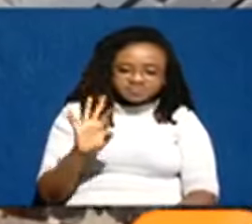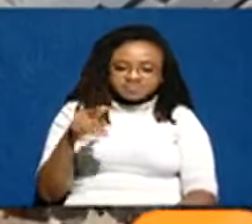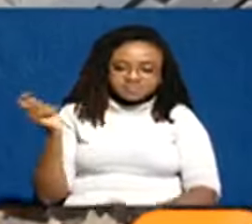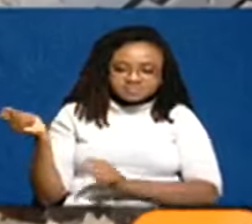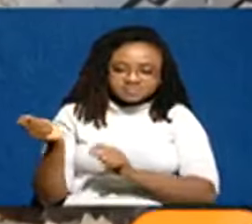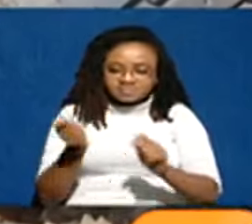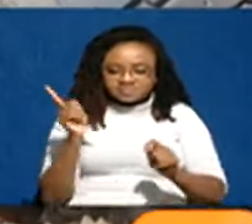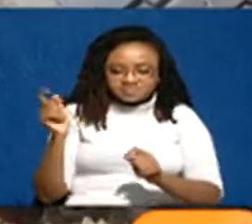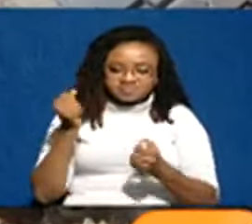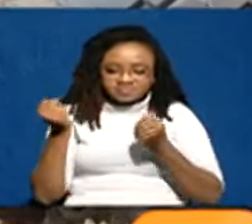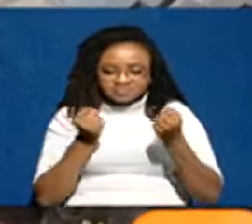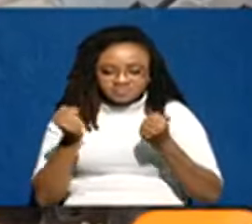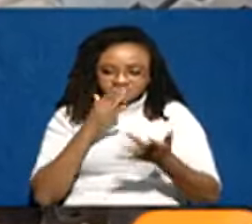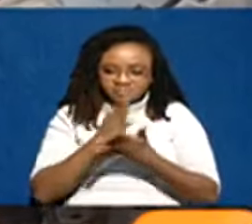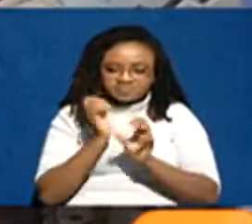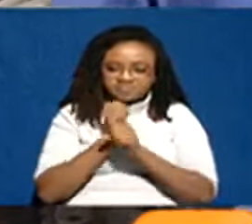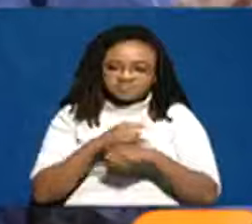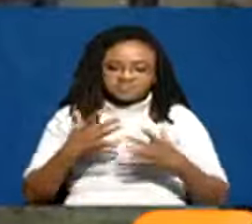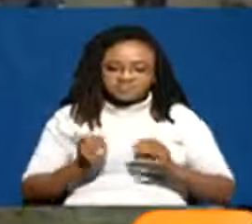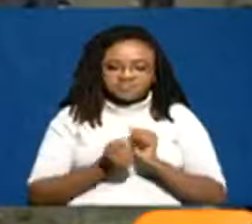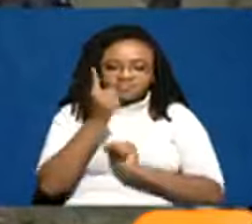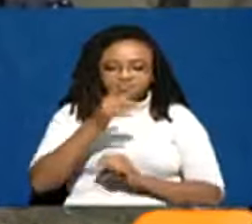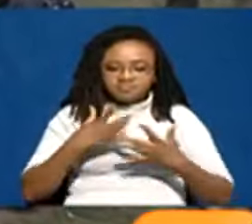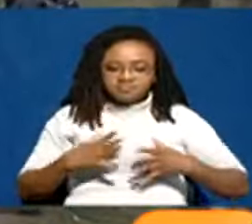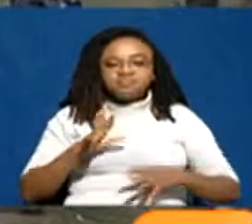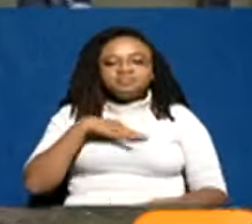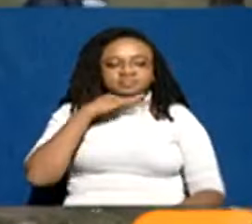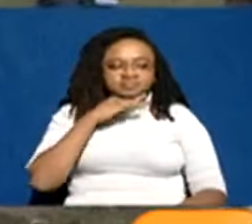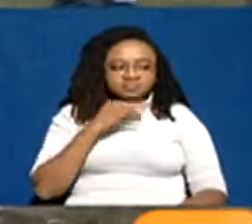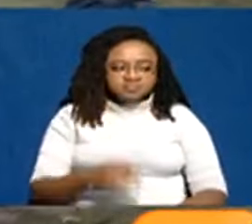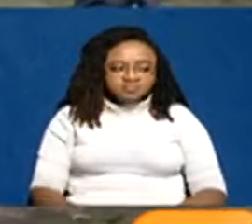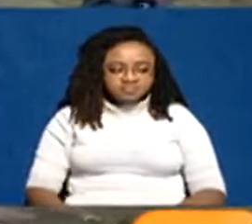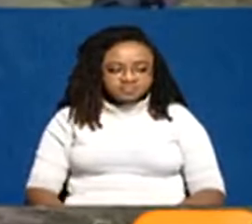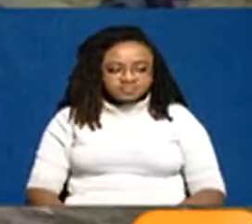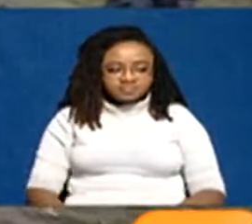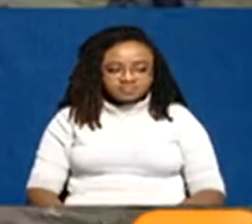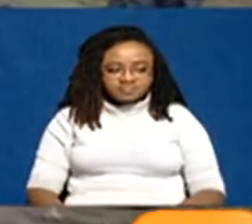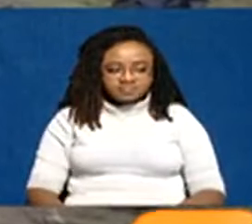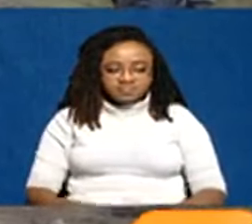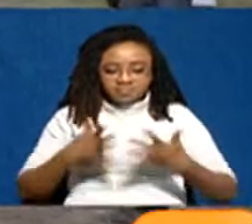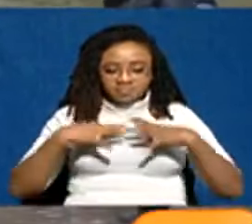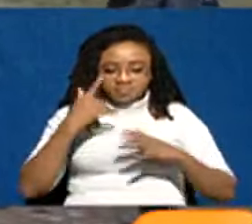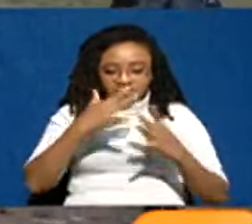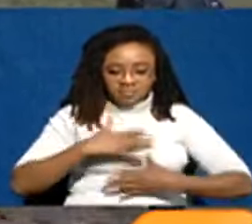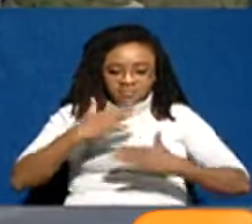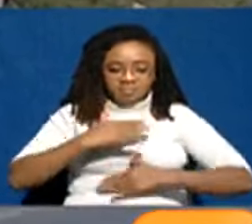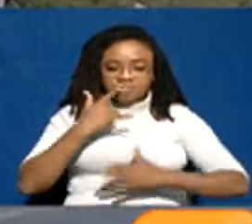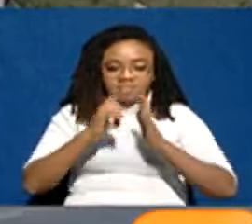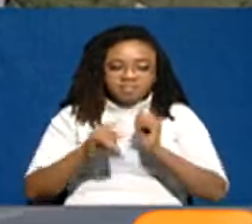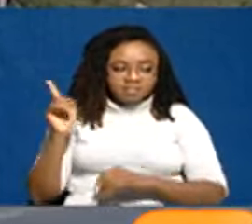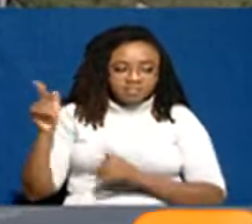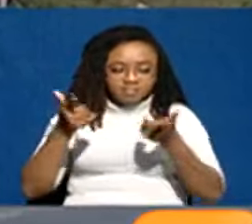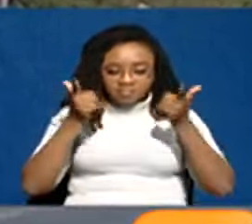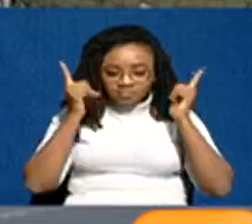night horror crash that has left 11 people dead. According to survivors, the driver of this